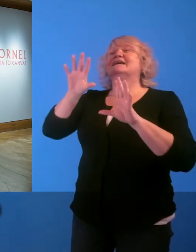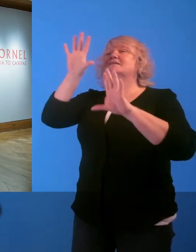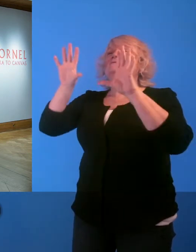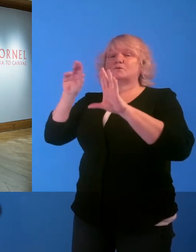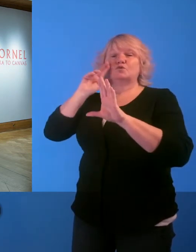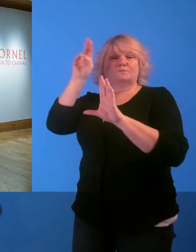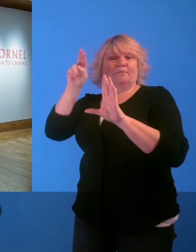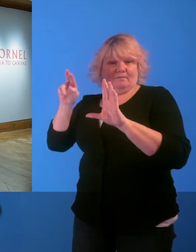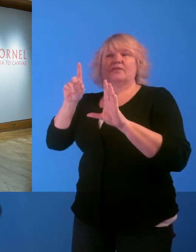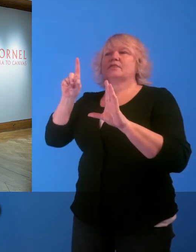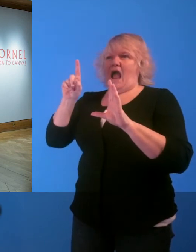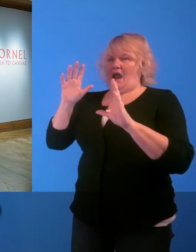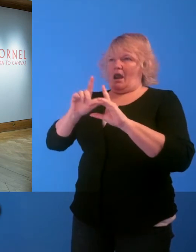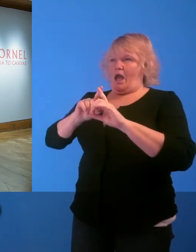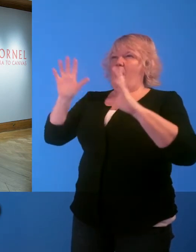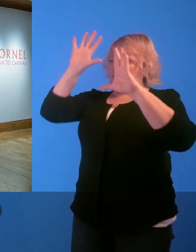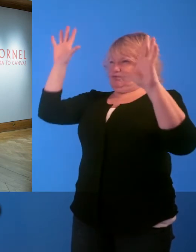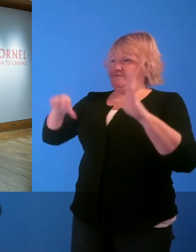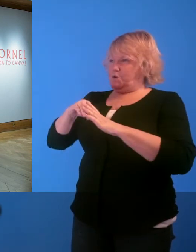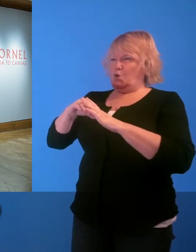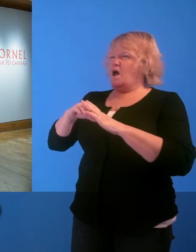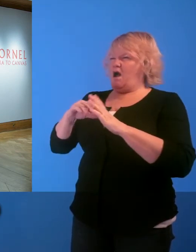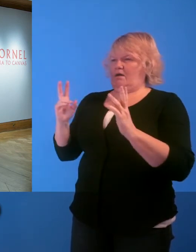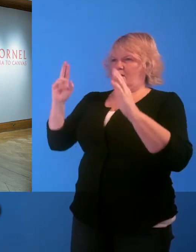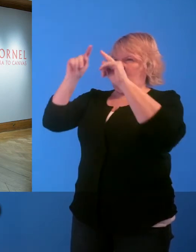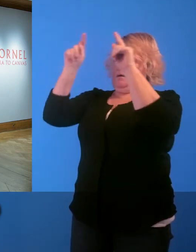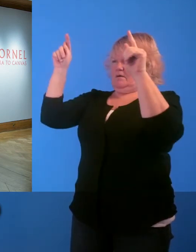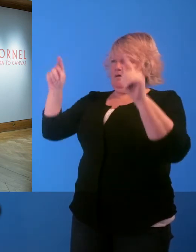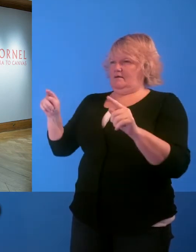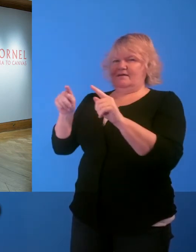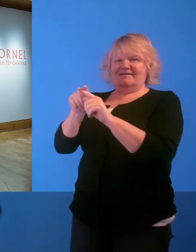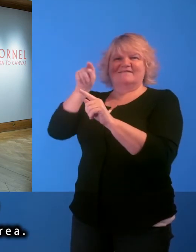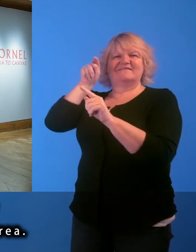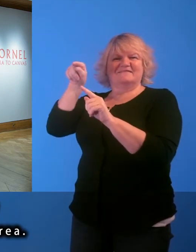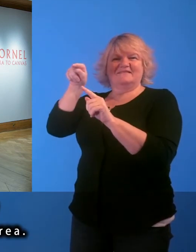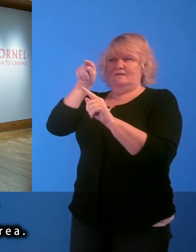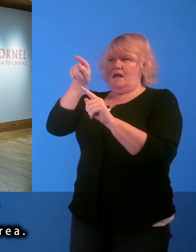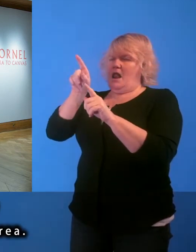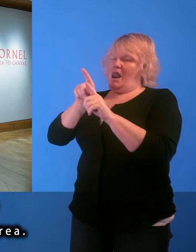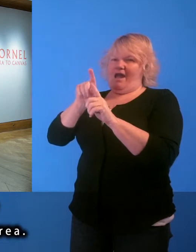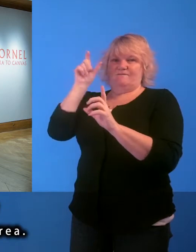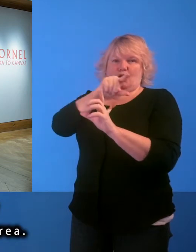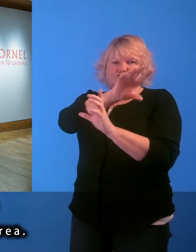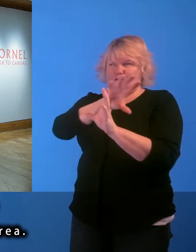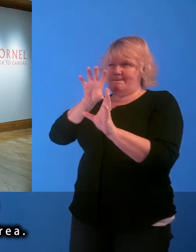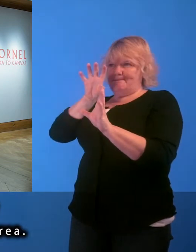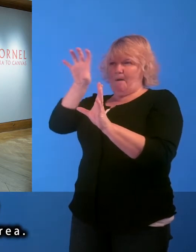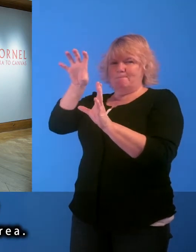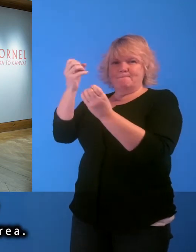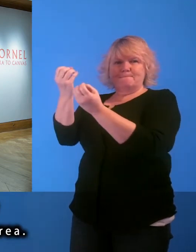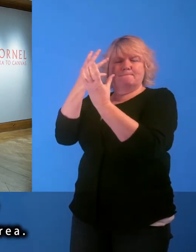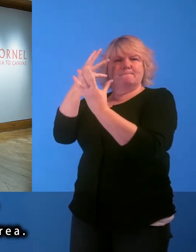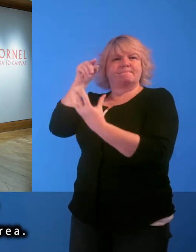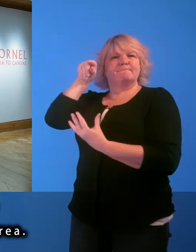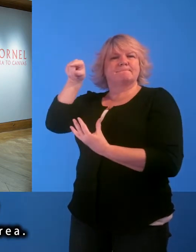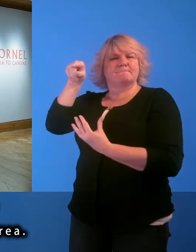He would paint full scenes and then crop them, as if taking a snapshot of the most